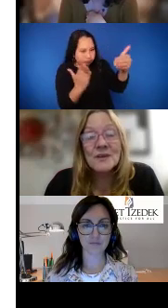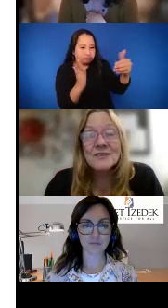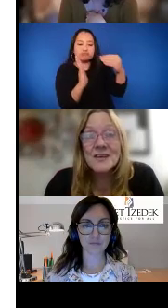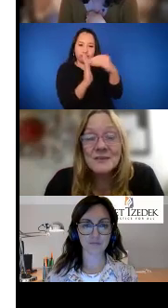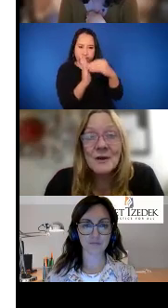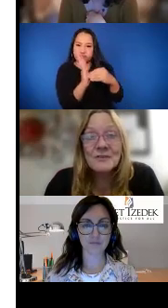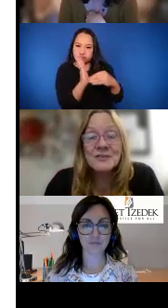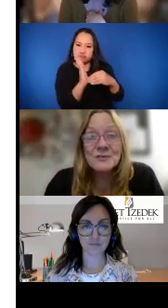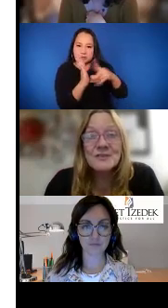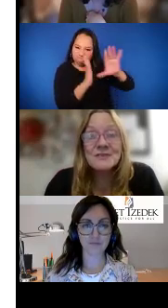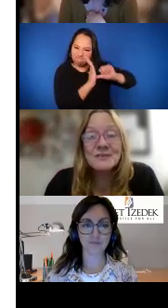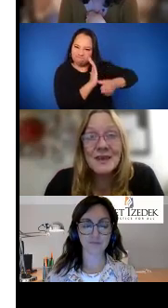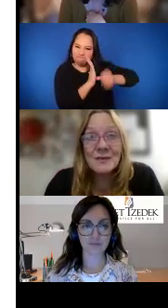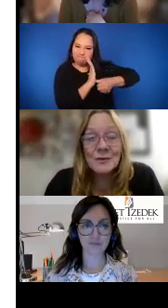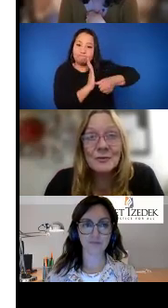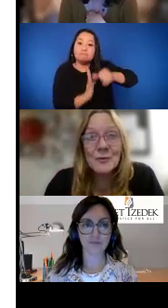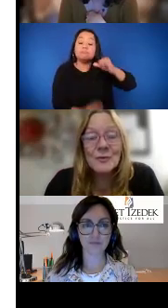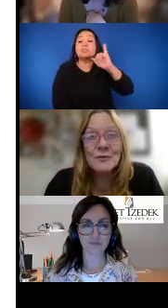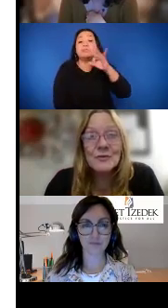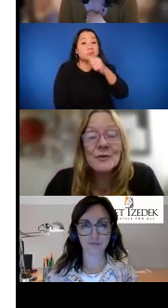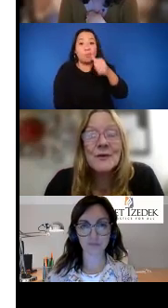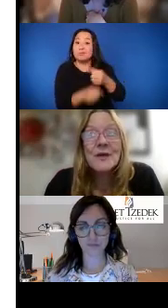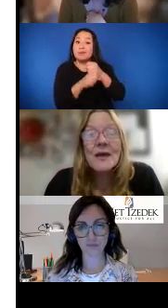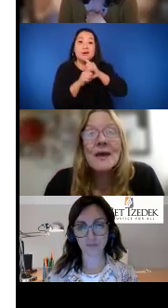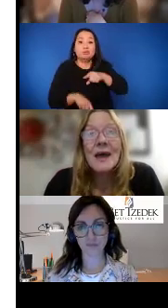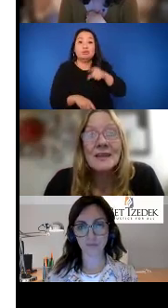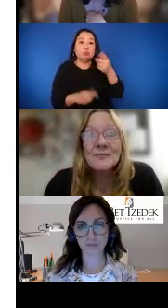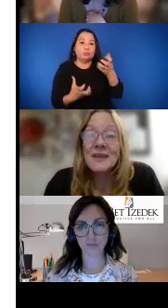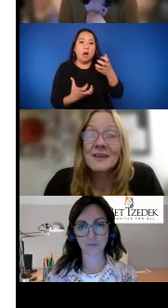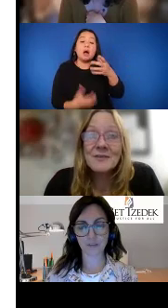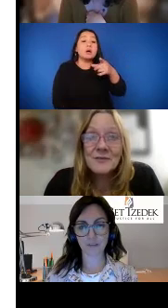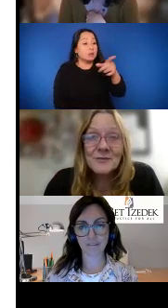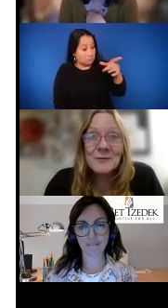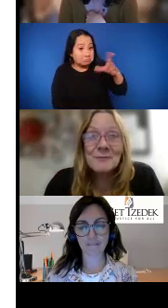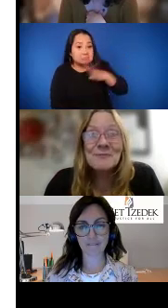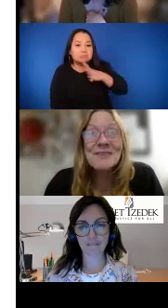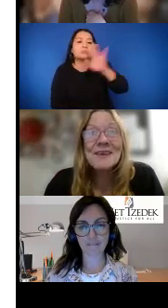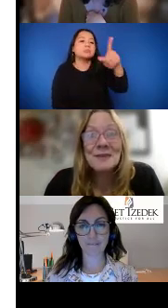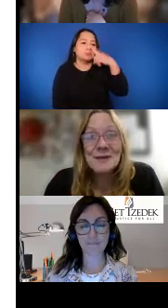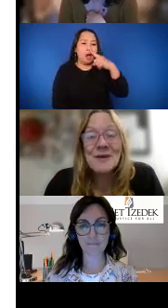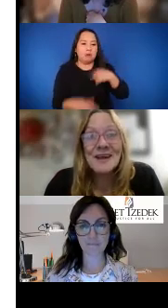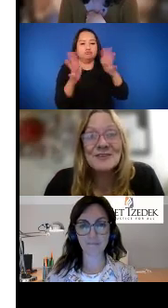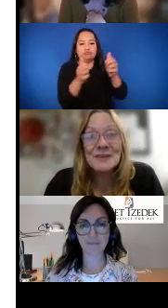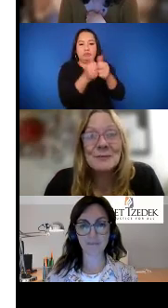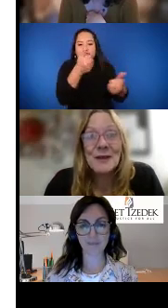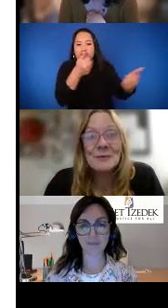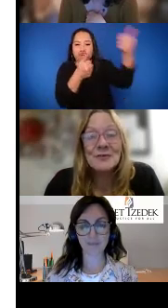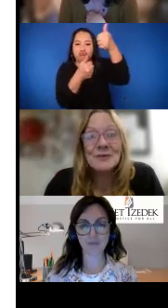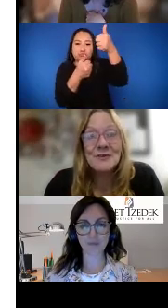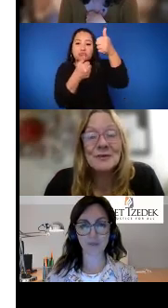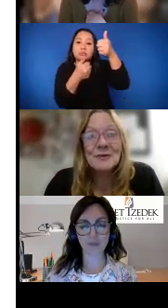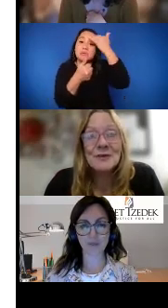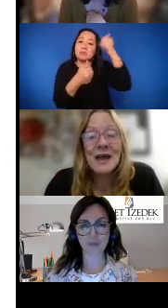up because they do have a duty to take those reports. And if they get enough of them, they may actually be